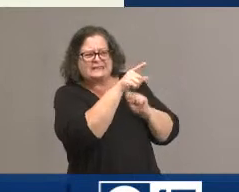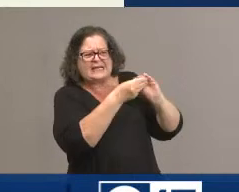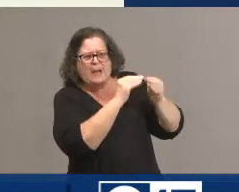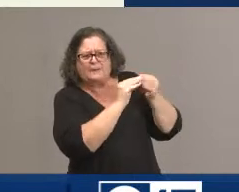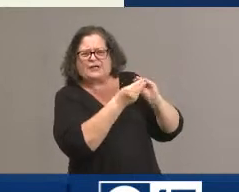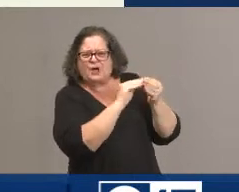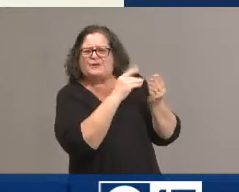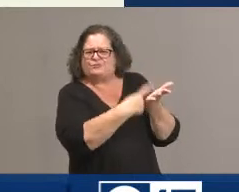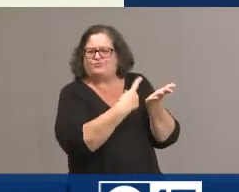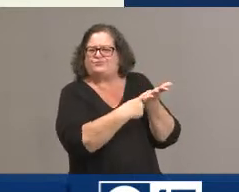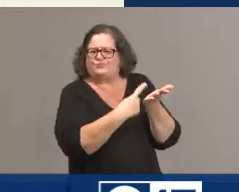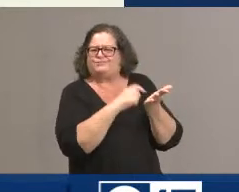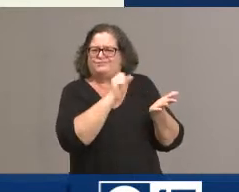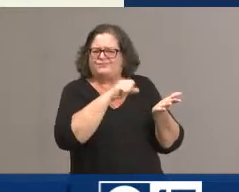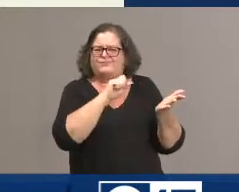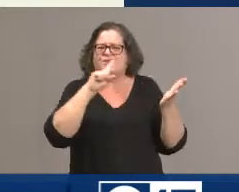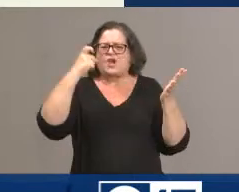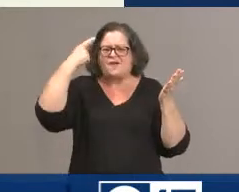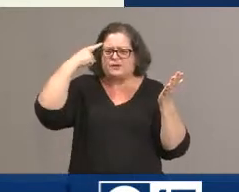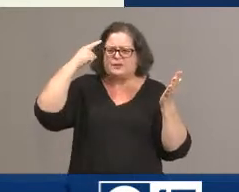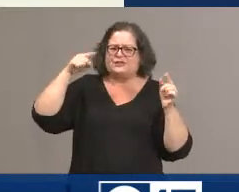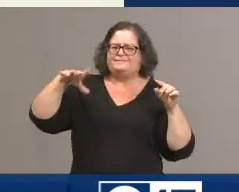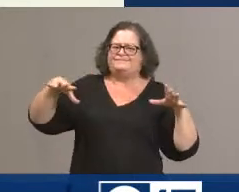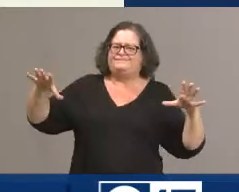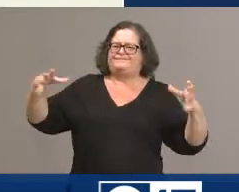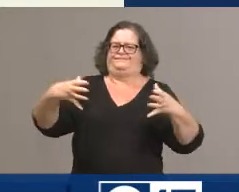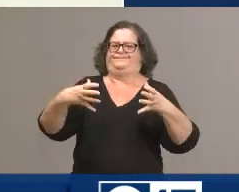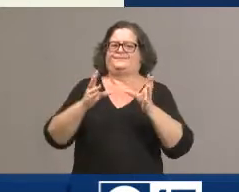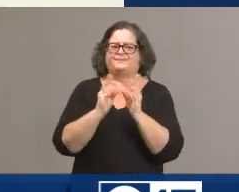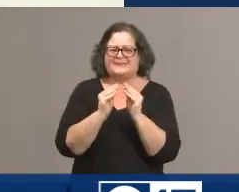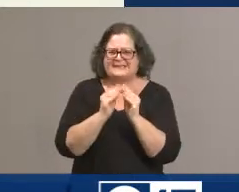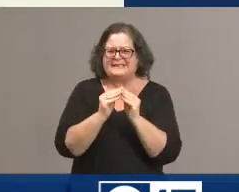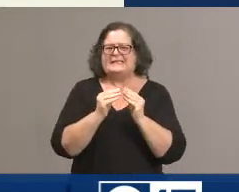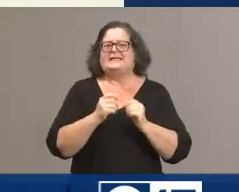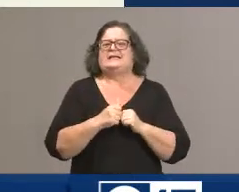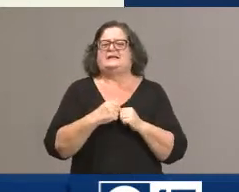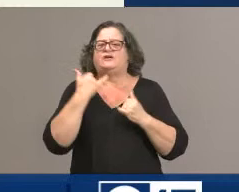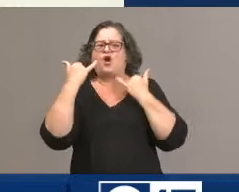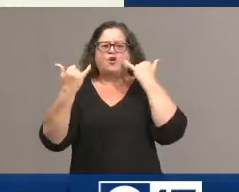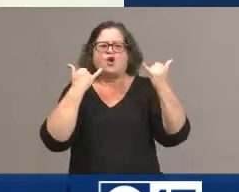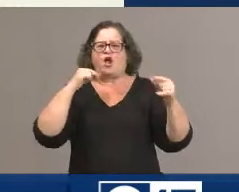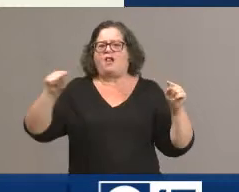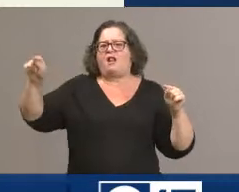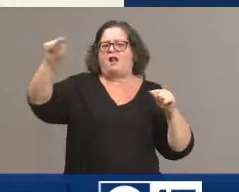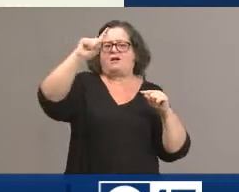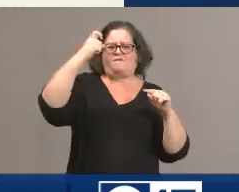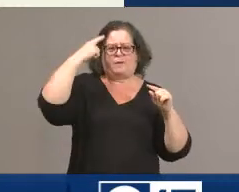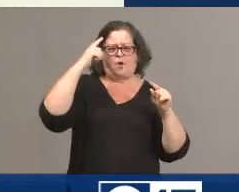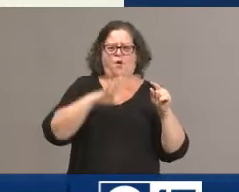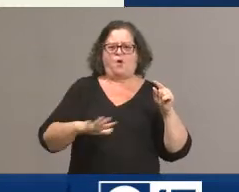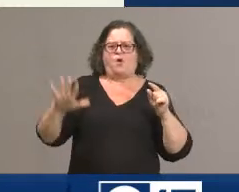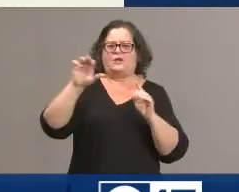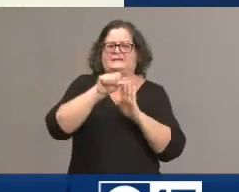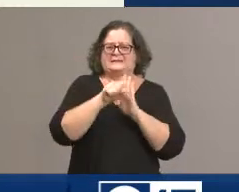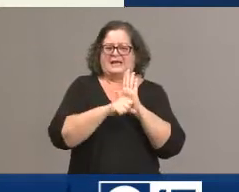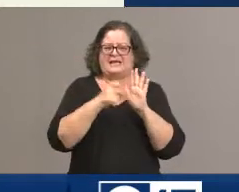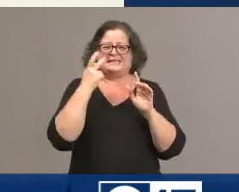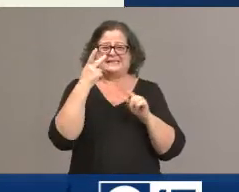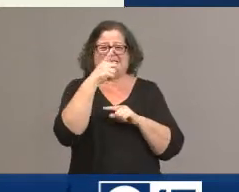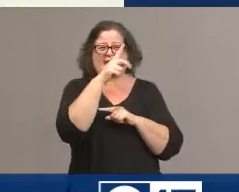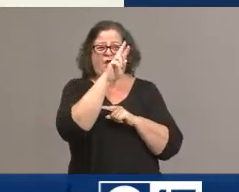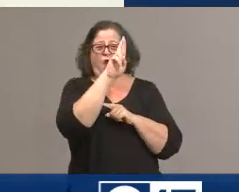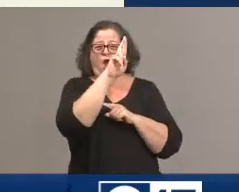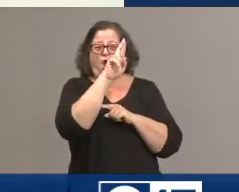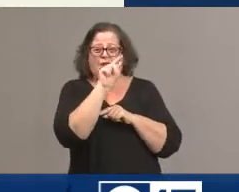calls. It's called the, if you look at that symbol of R, lowercase t, you pronounce